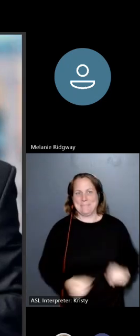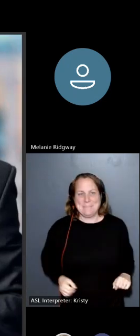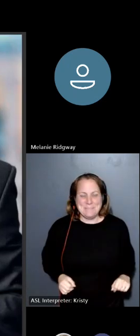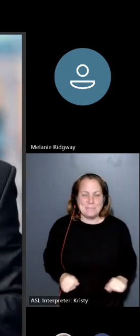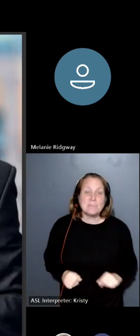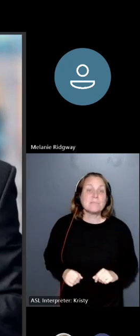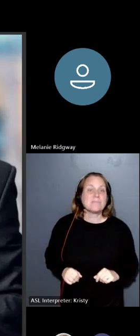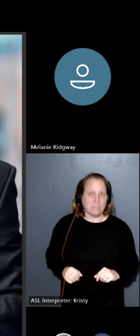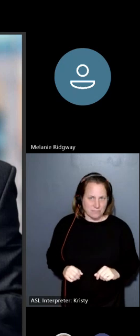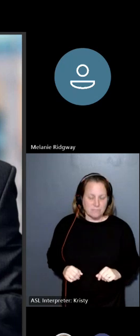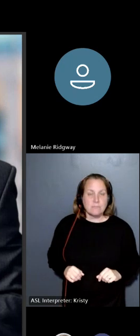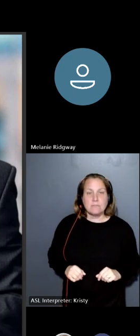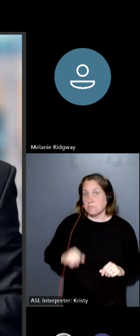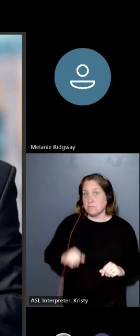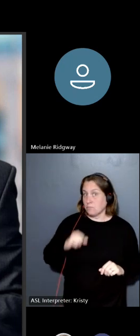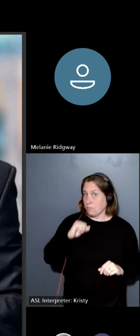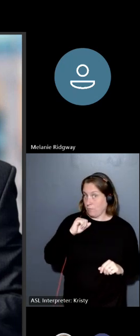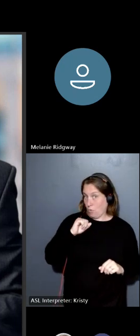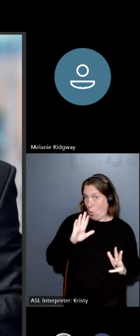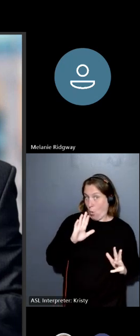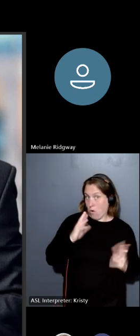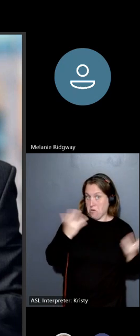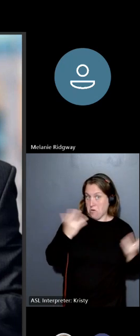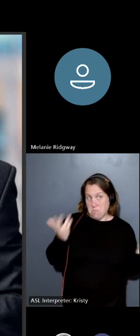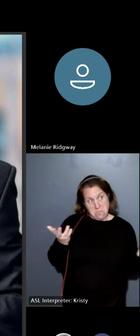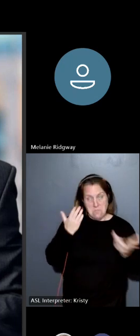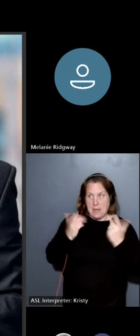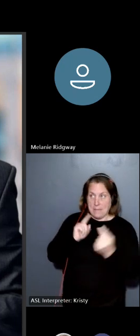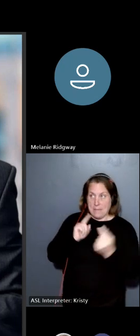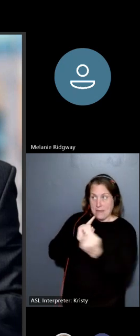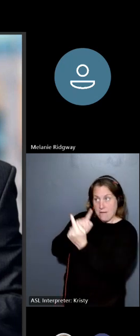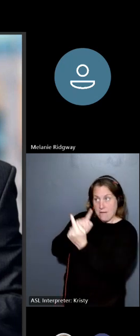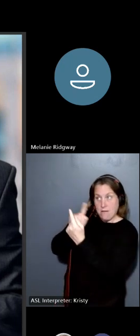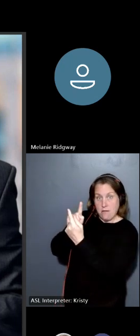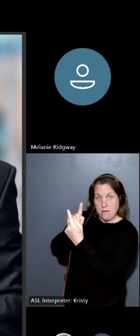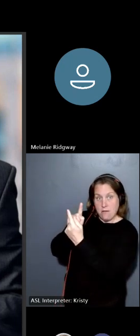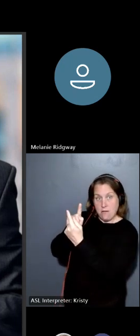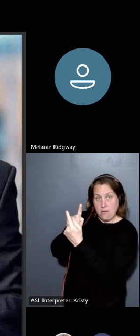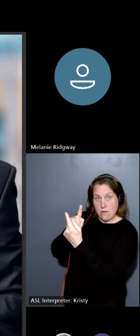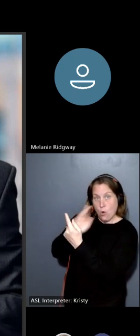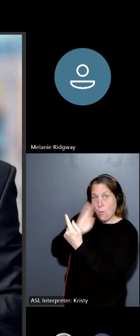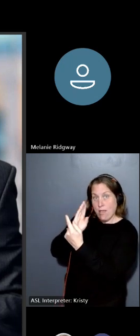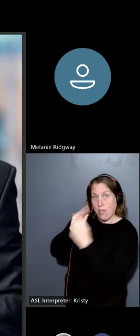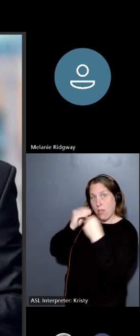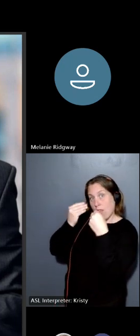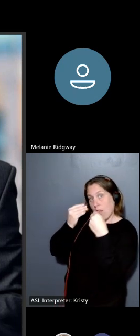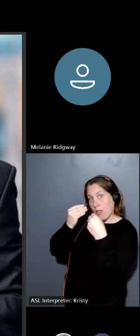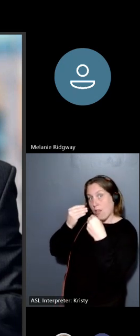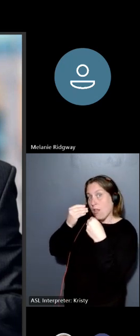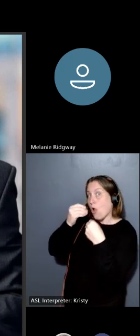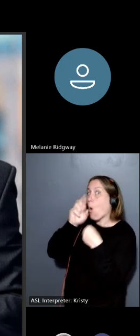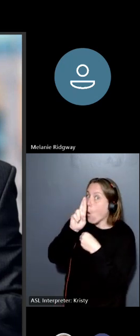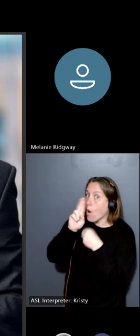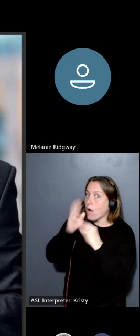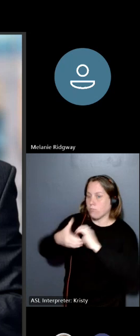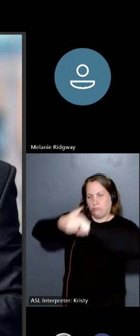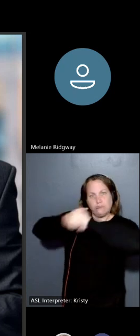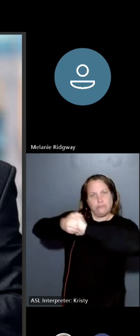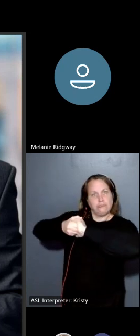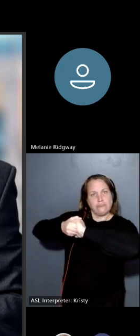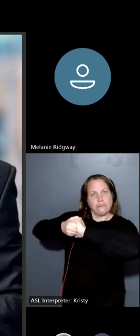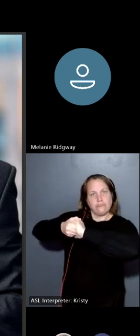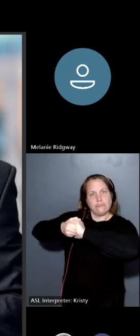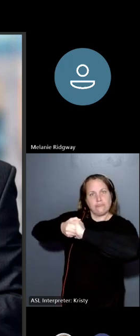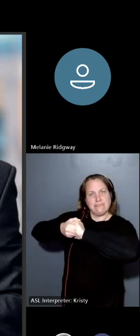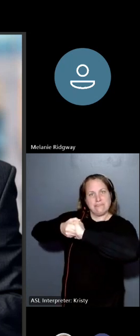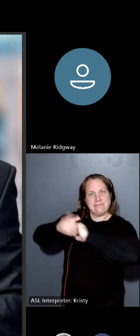Are, are you going to shake hands when you greet an employer? We see an image of 2